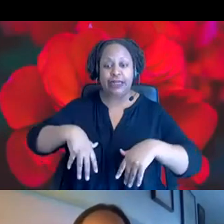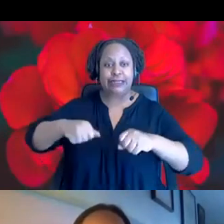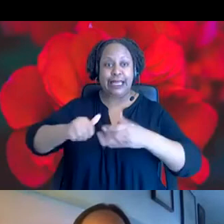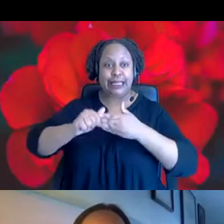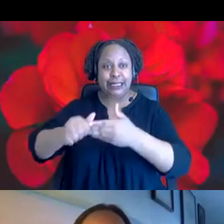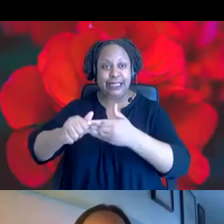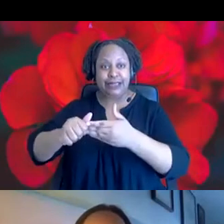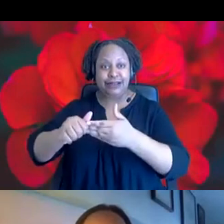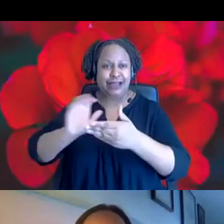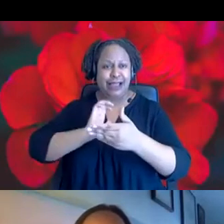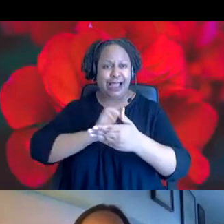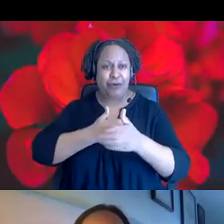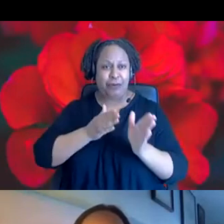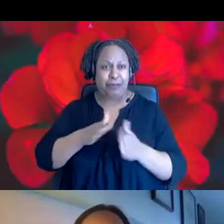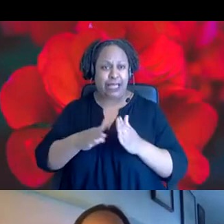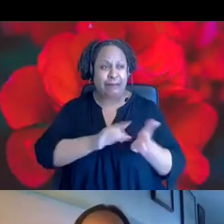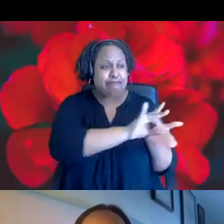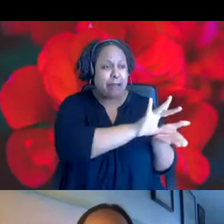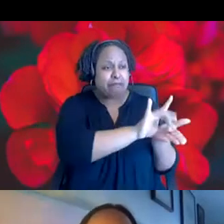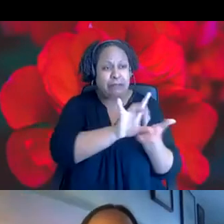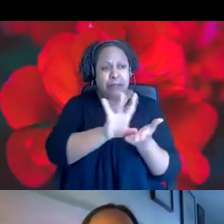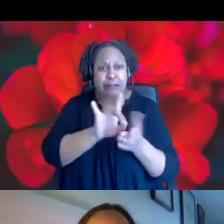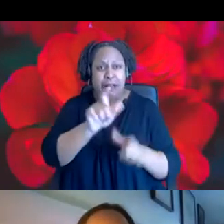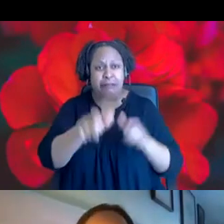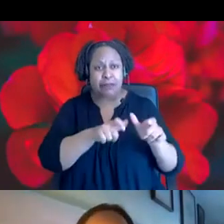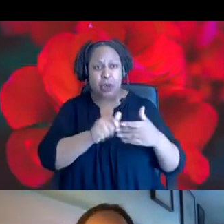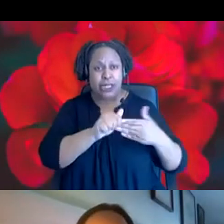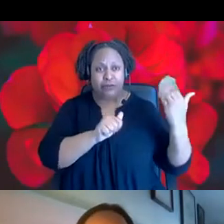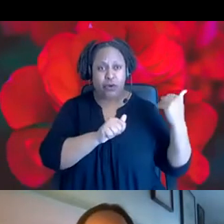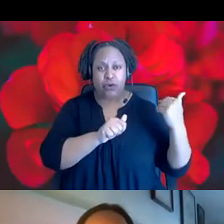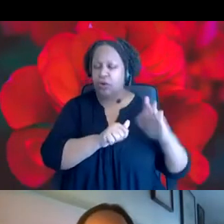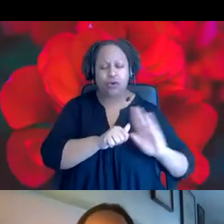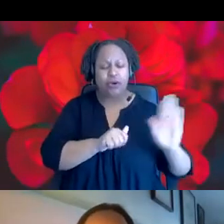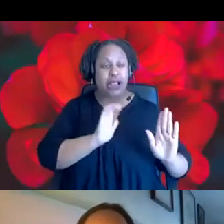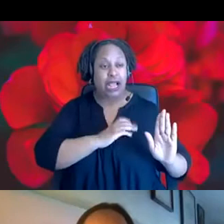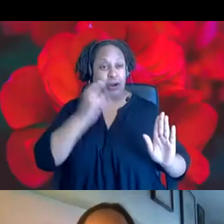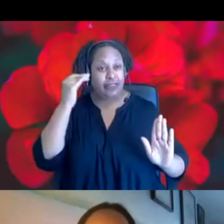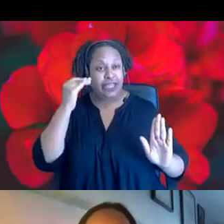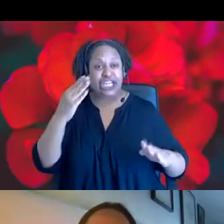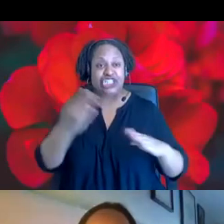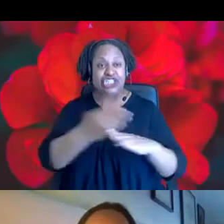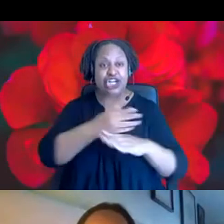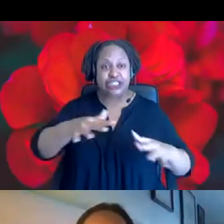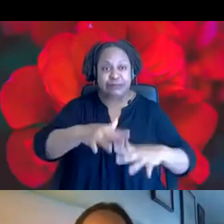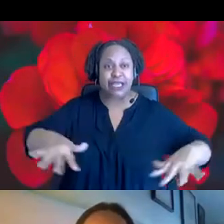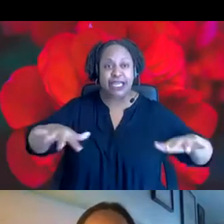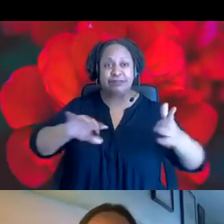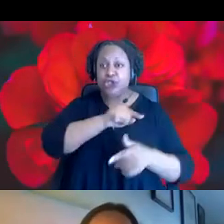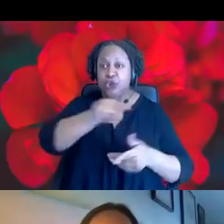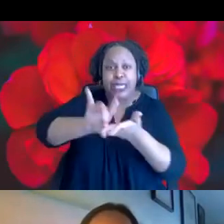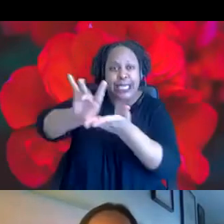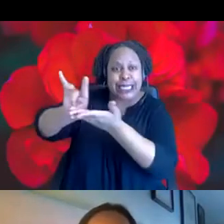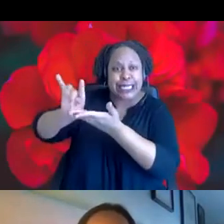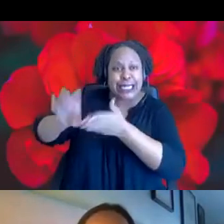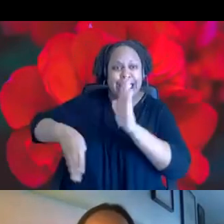leading. It's just about, wait, you know, what? Sharing that space. We're not going to kick you all out.